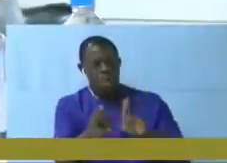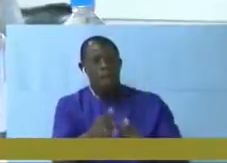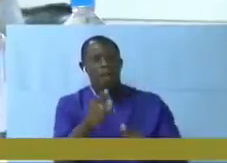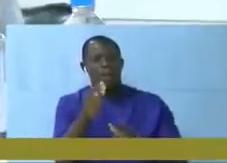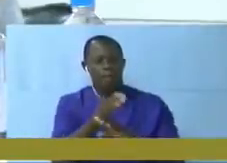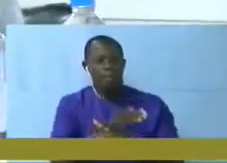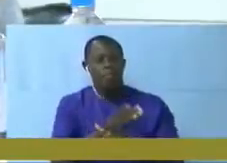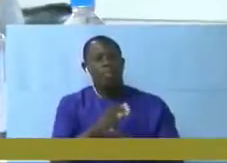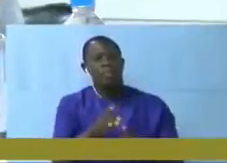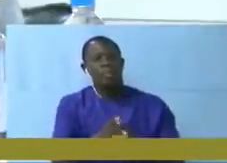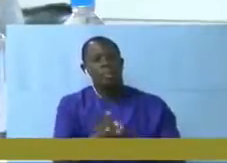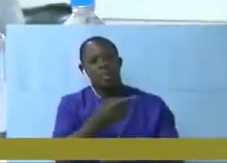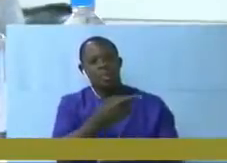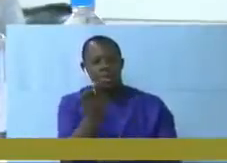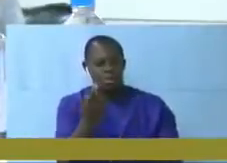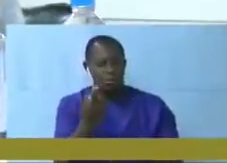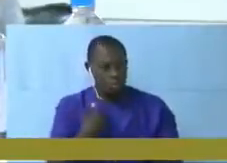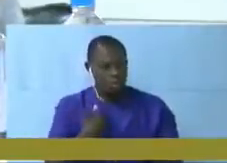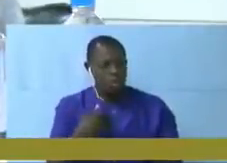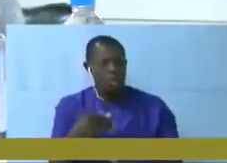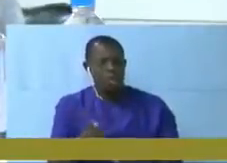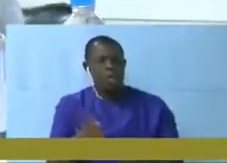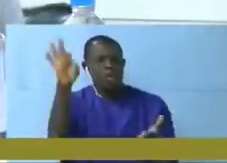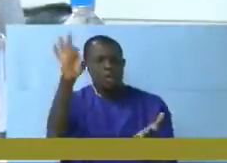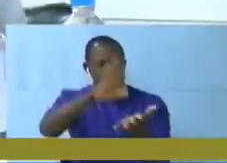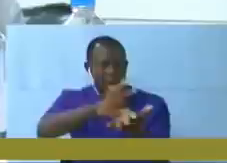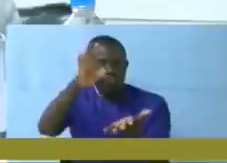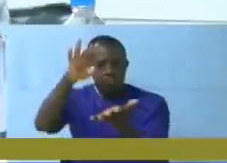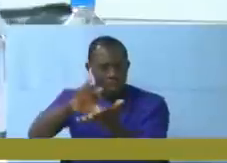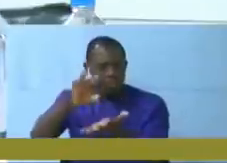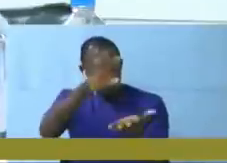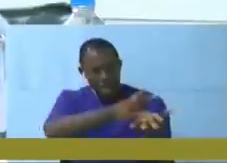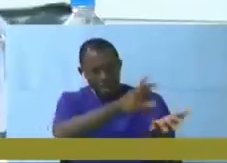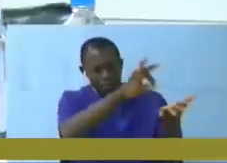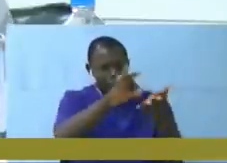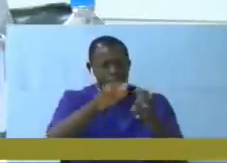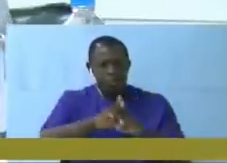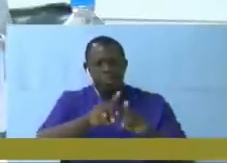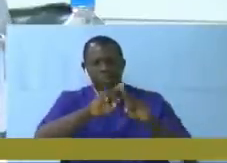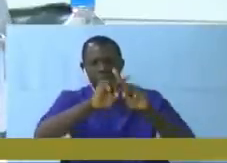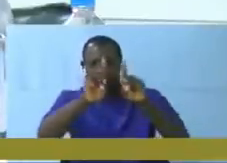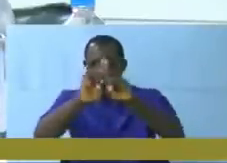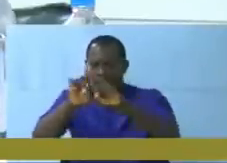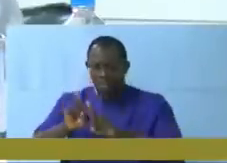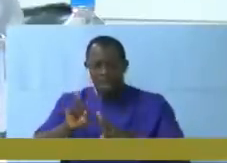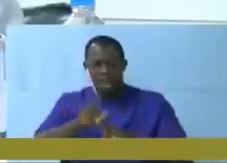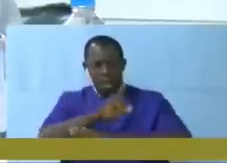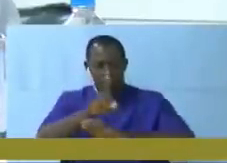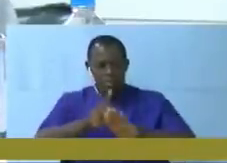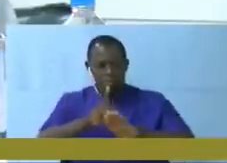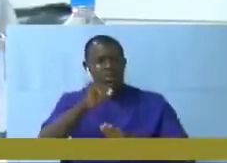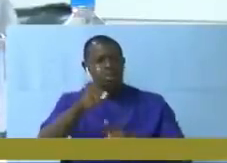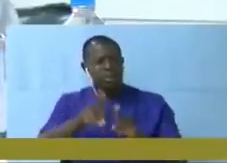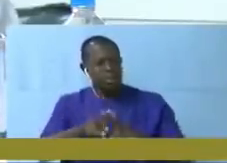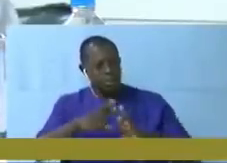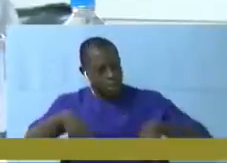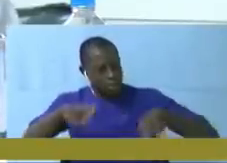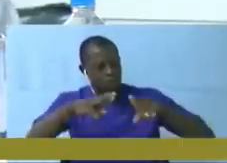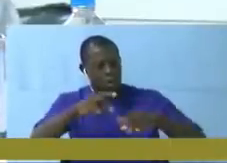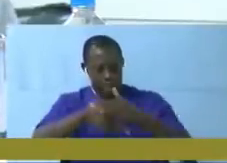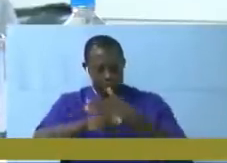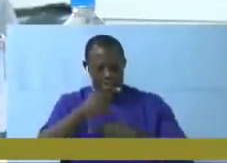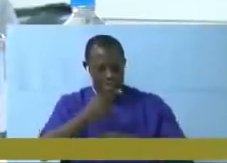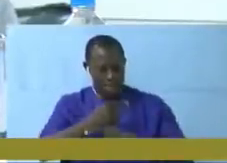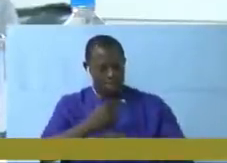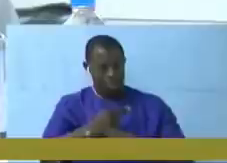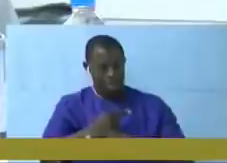they went to all divisions of the country, at the time. Not only did they go around the